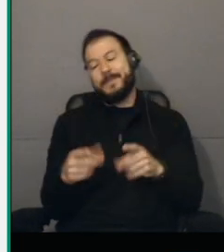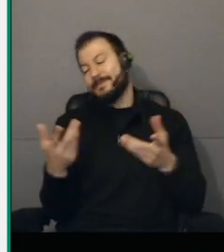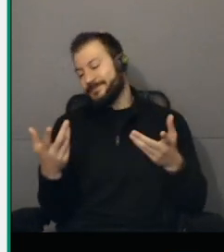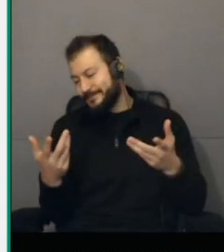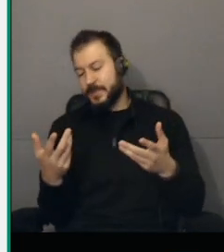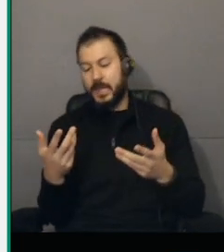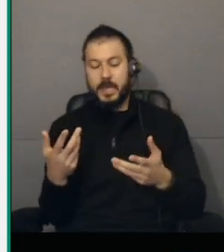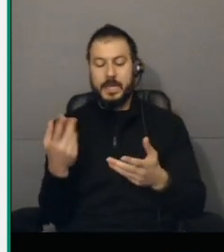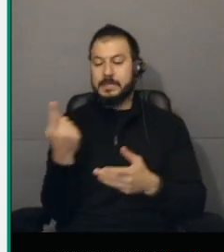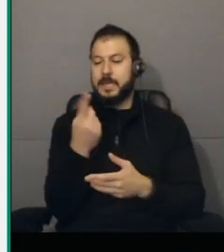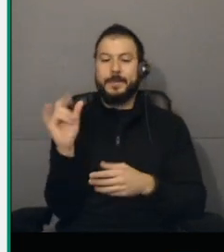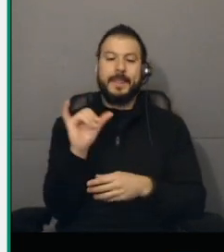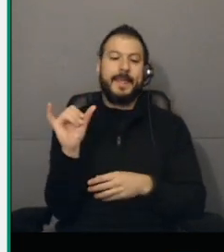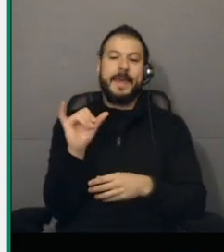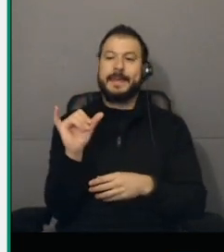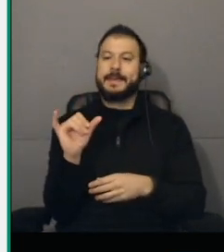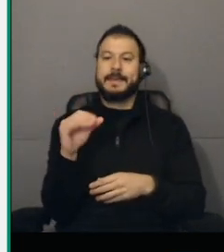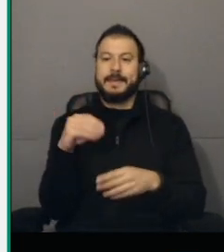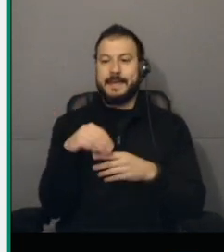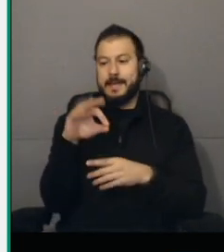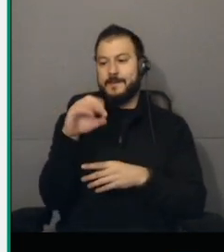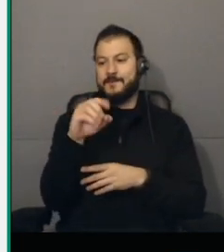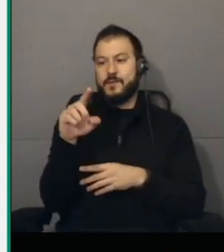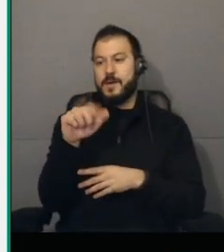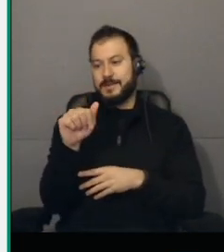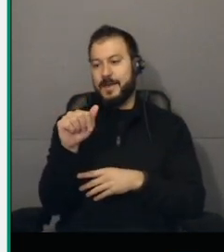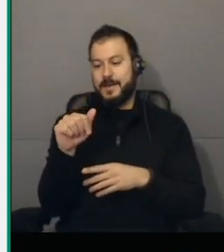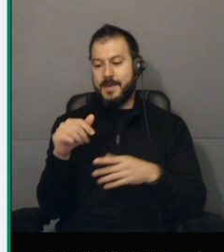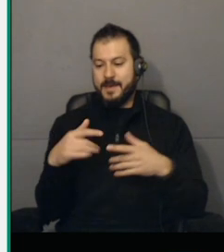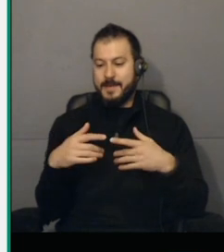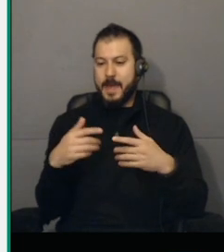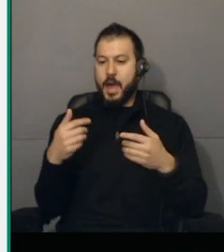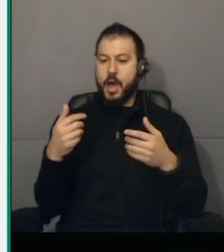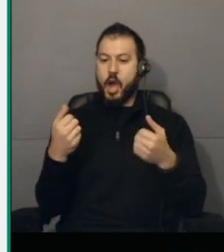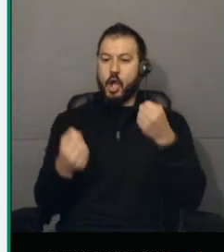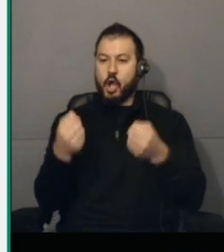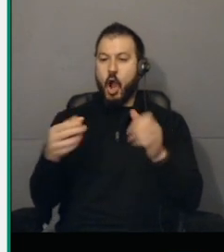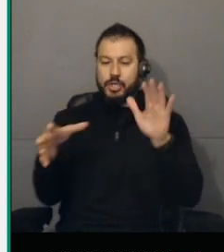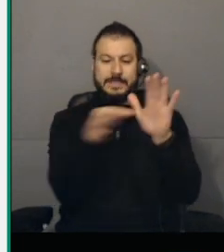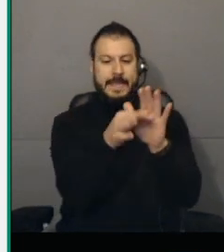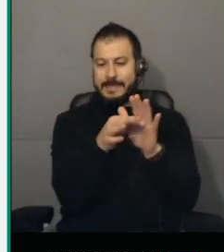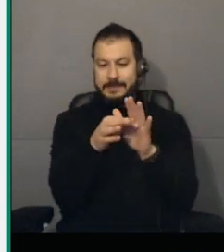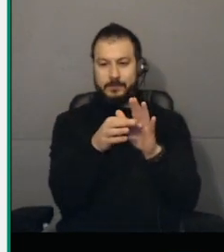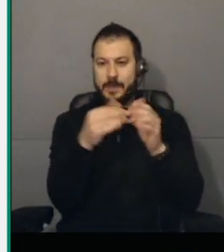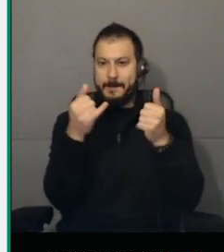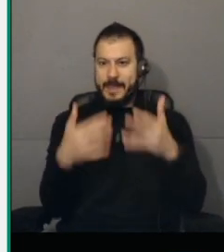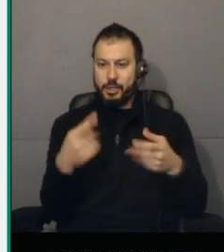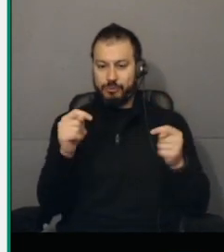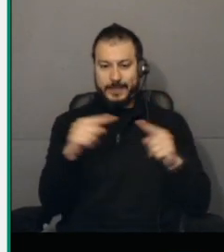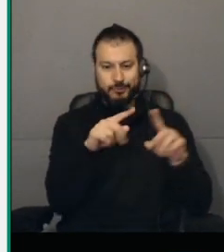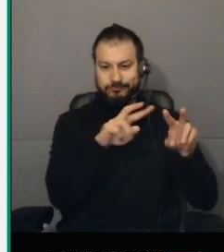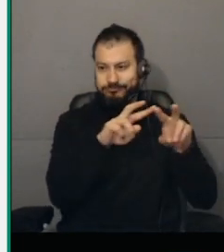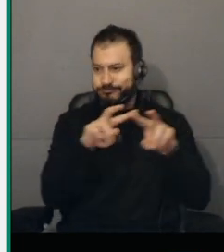So something like in Forza, a car select event firing when a player selects a car.